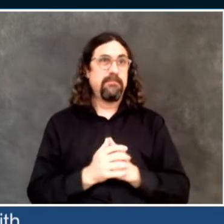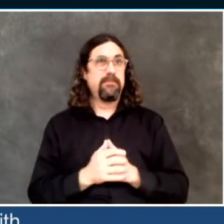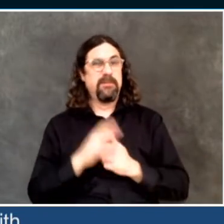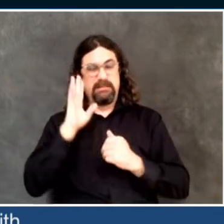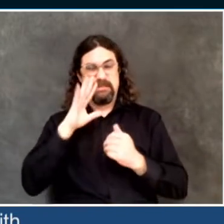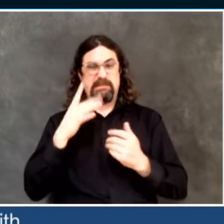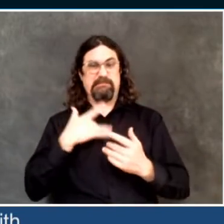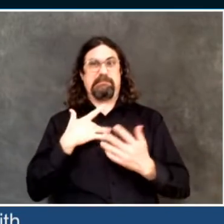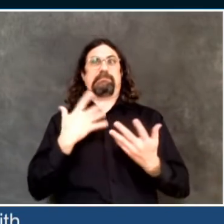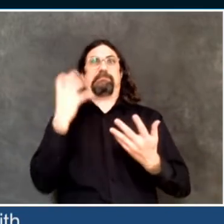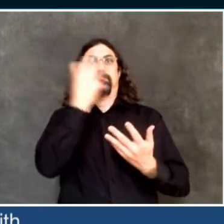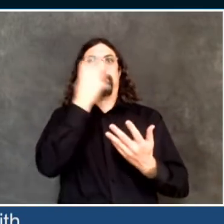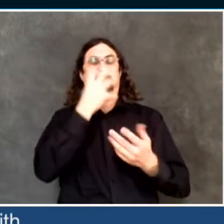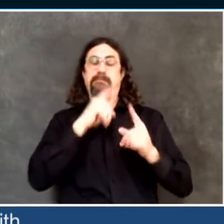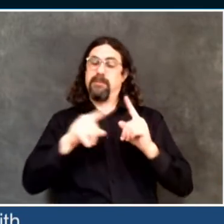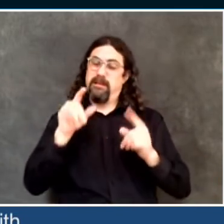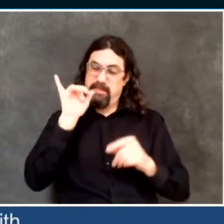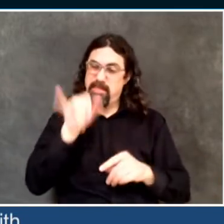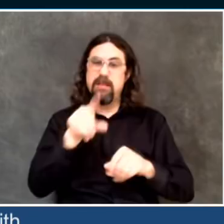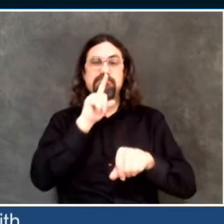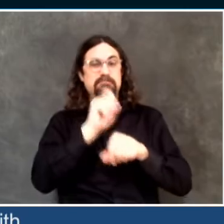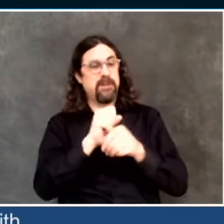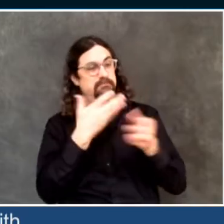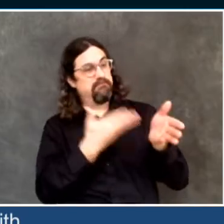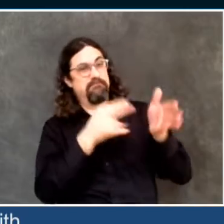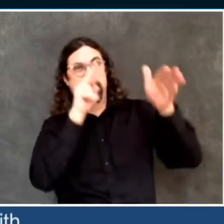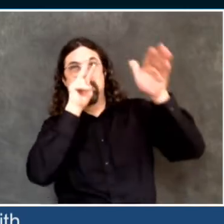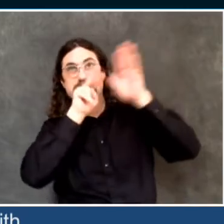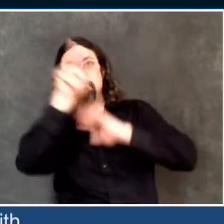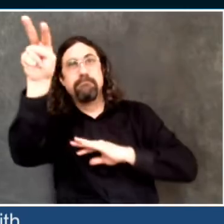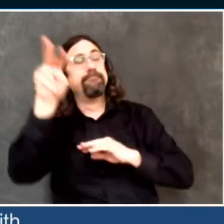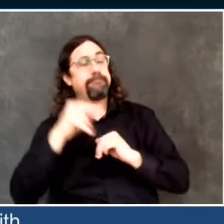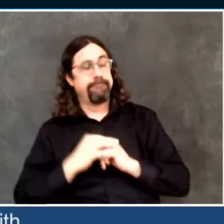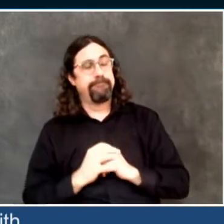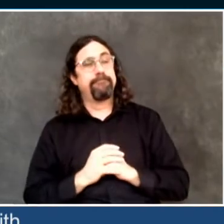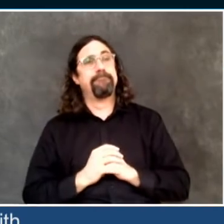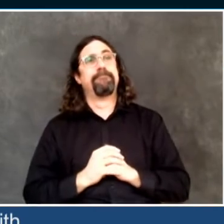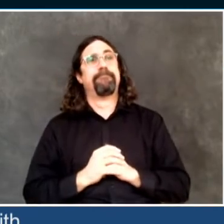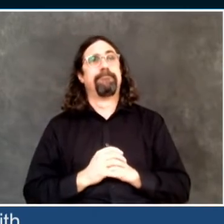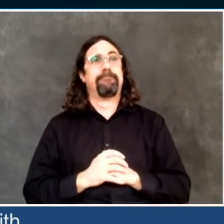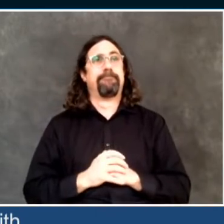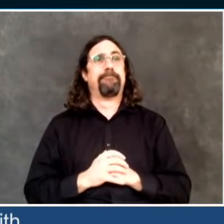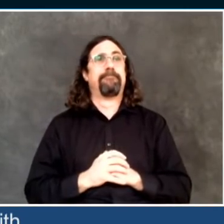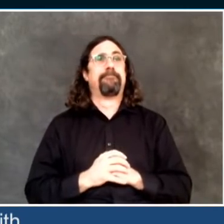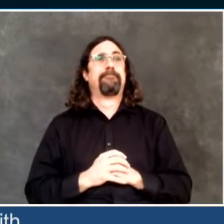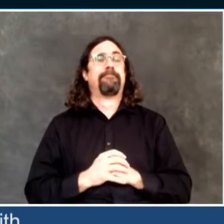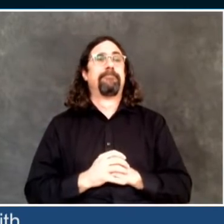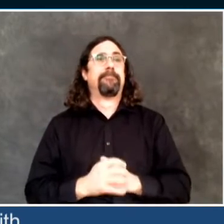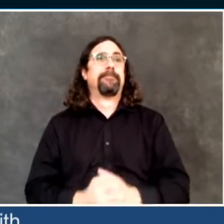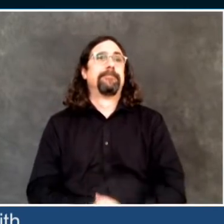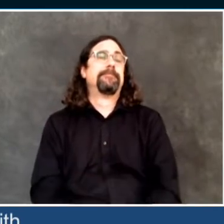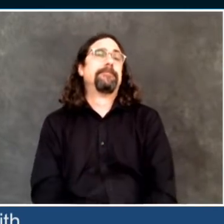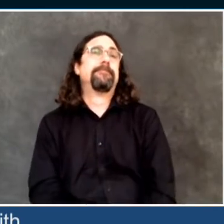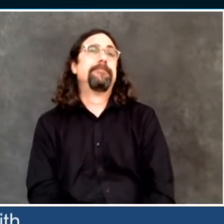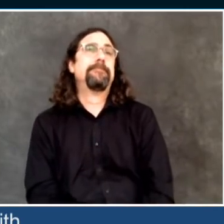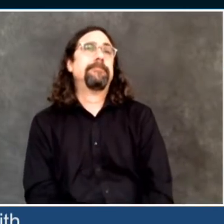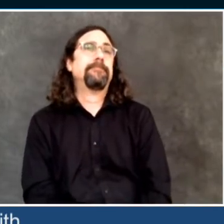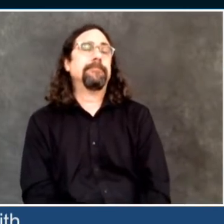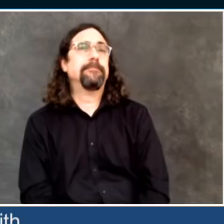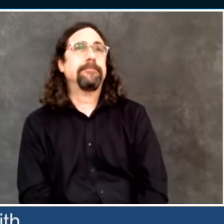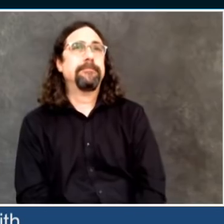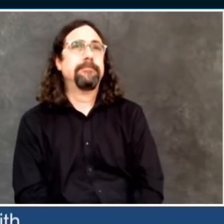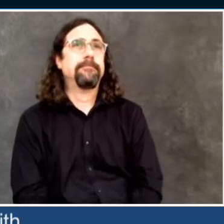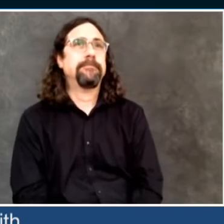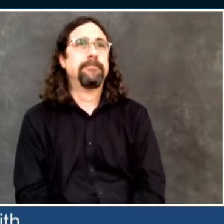urgent health care, when they need to have the best doctors and nurses there to save their lives, for so many people that means going to their